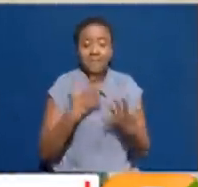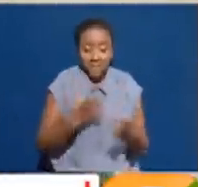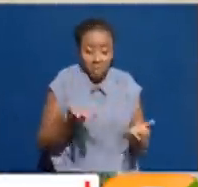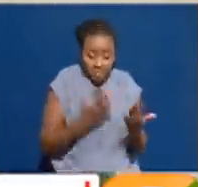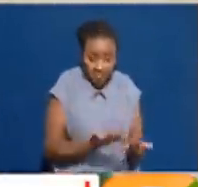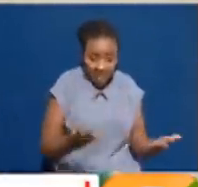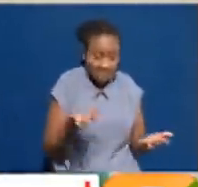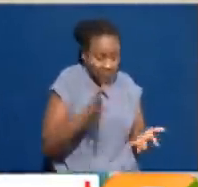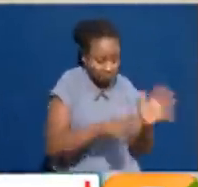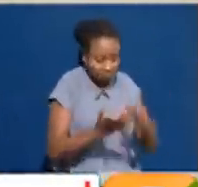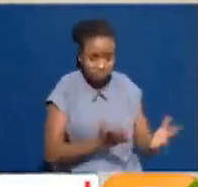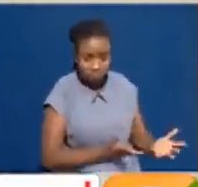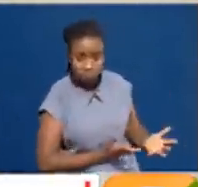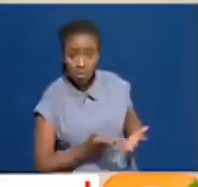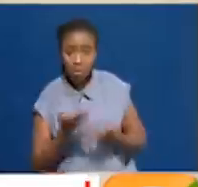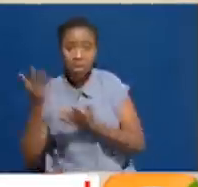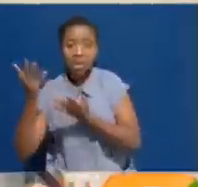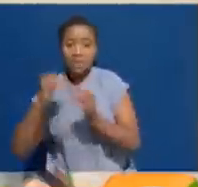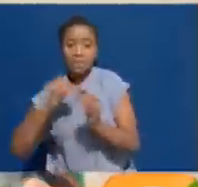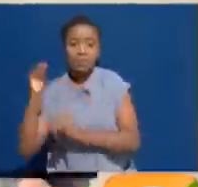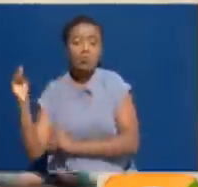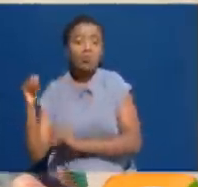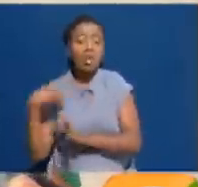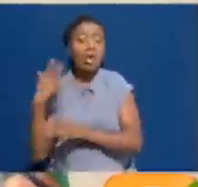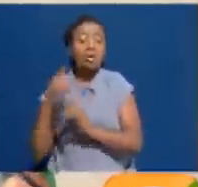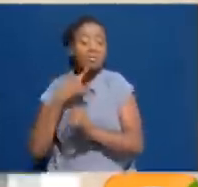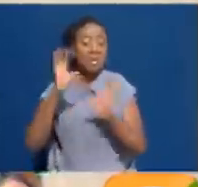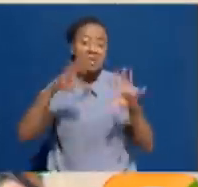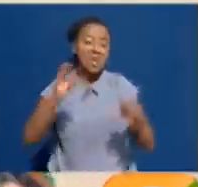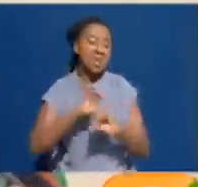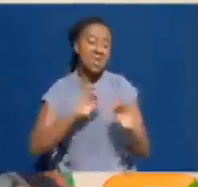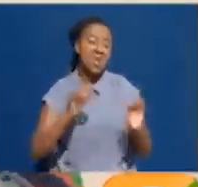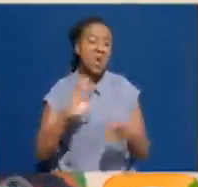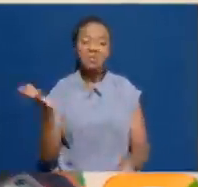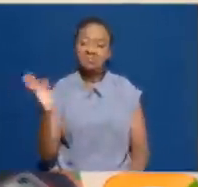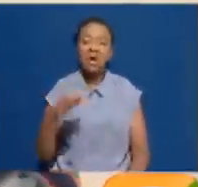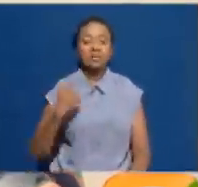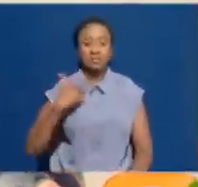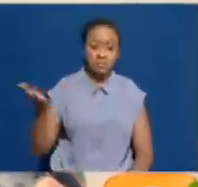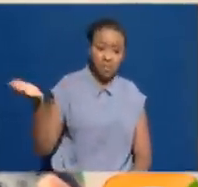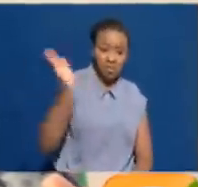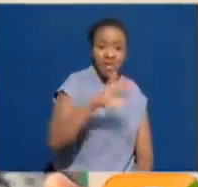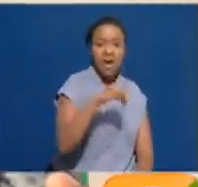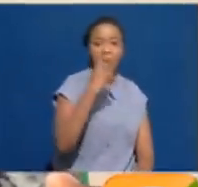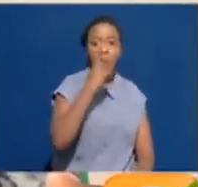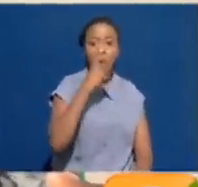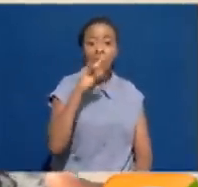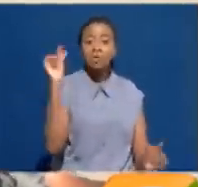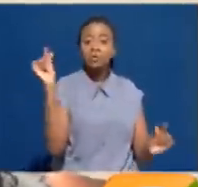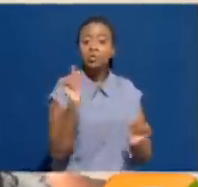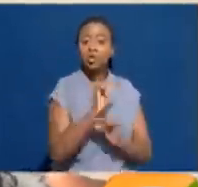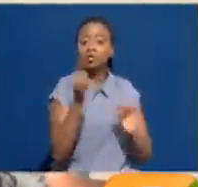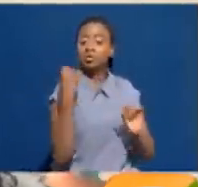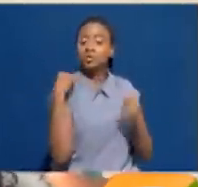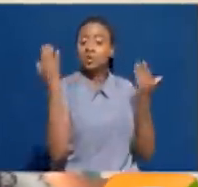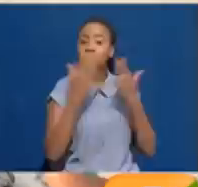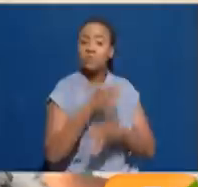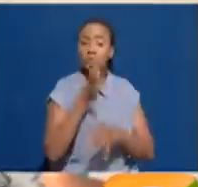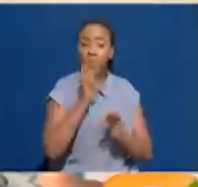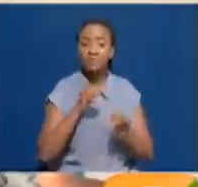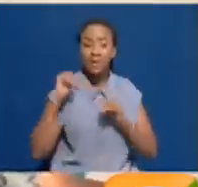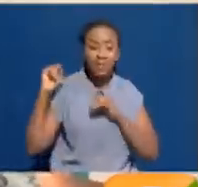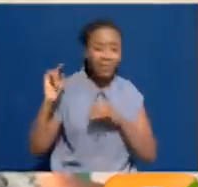Haya wakarudi tena wakasema hakuna mafuriko. Kusema hakuna mafuriko sisi tukarudi kwa majumba yetu kama kawaida. Hasa jana maji yametuingilia ghafla. Serikali yetu akaunti hatuja na